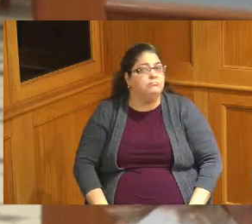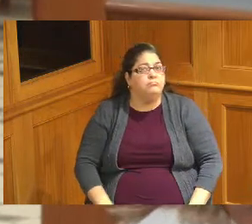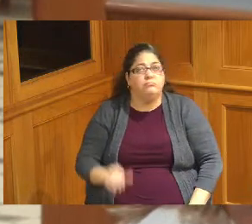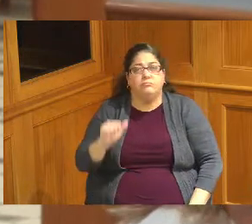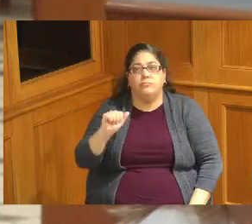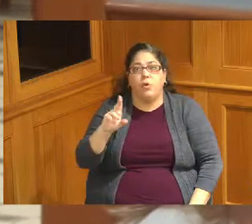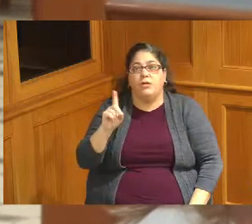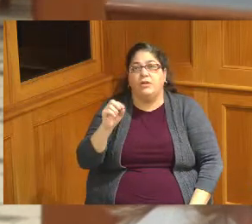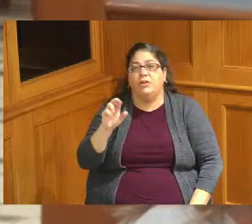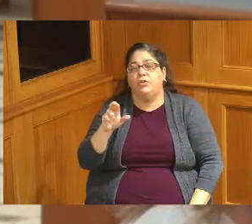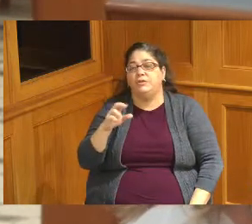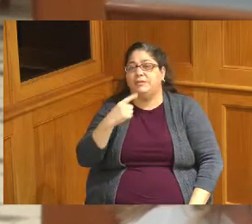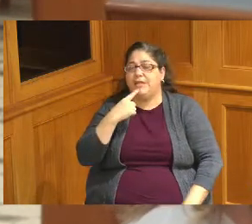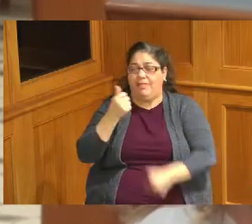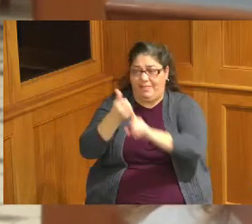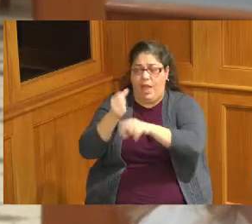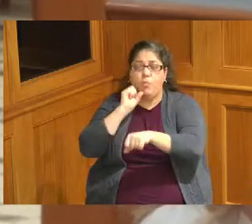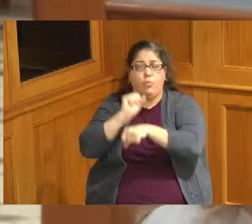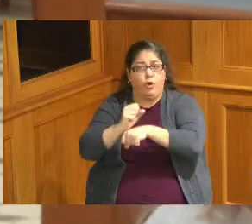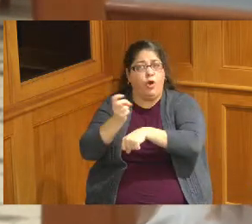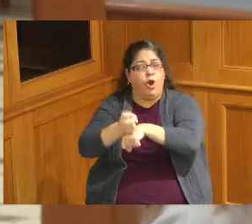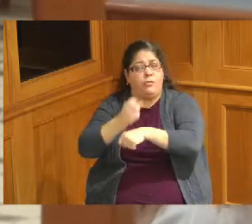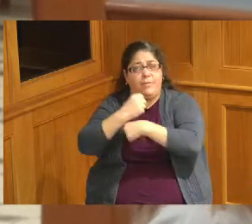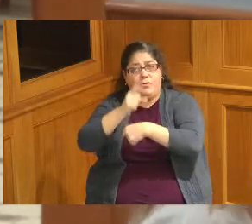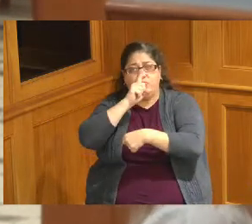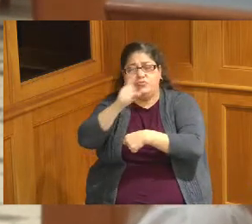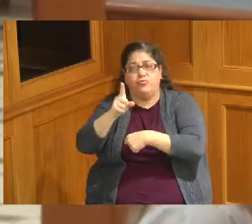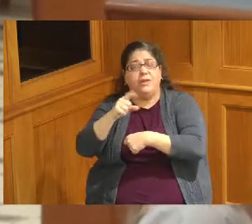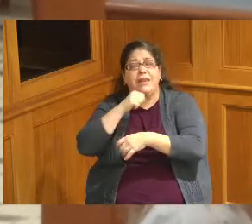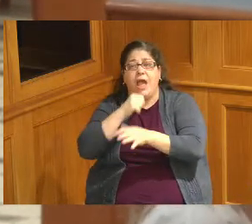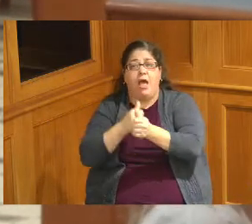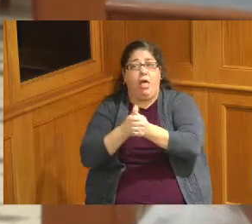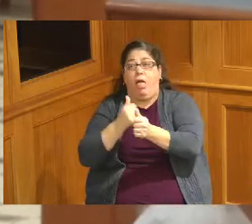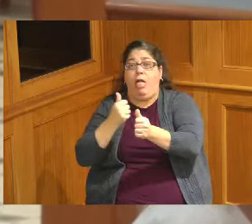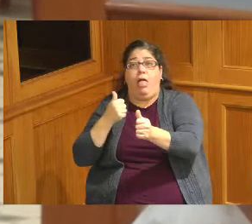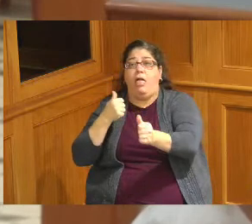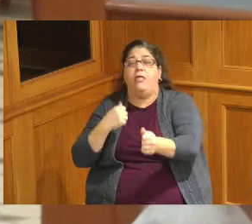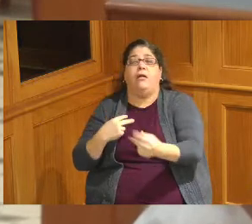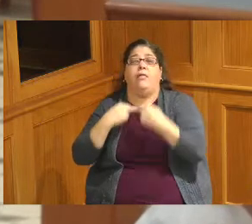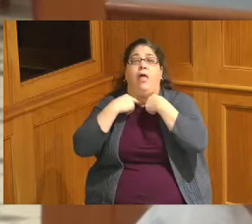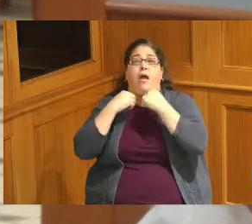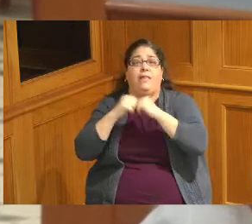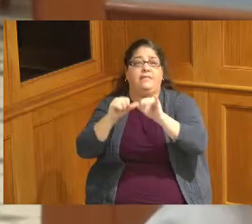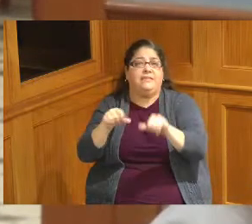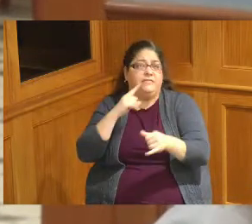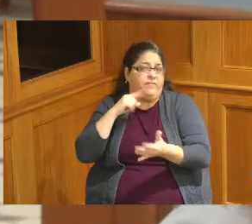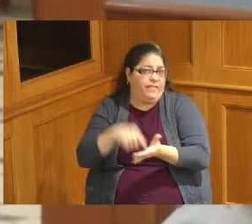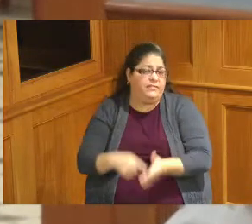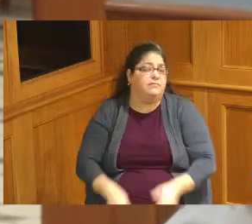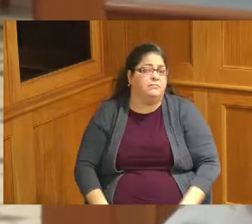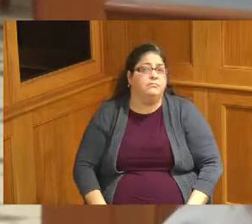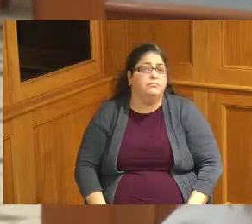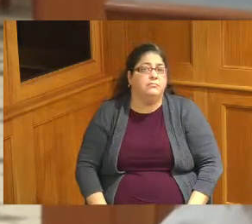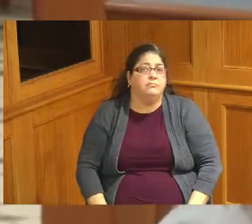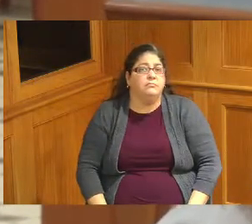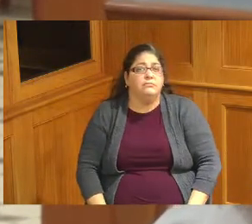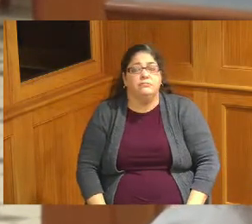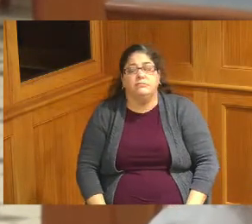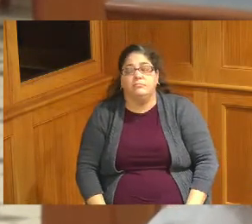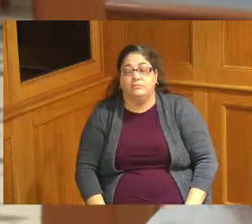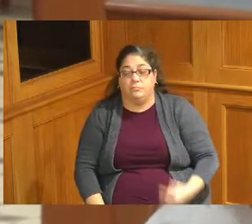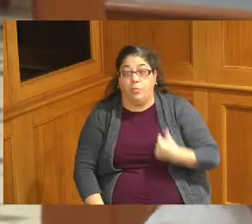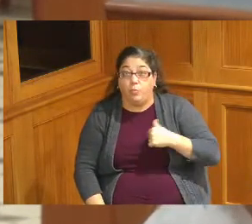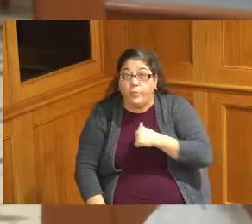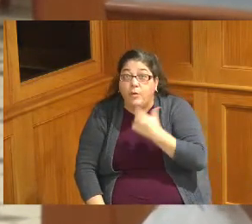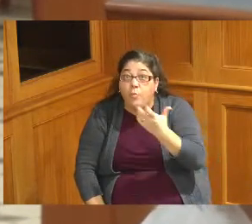said that they would really work hard to make sure that they're not too much of a clog in the system with this thing. But we also want to make sure